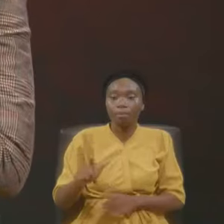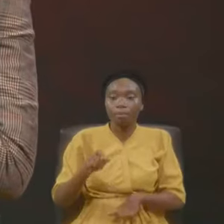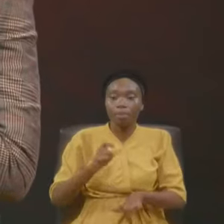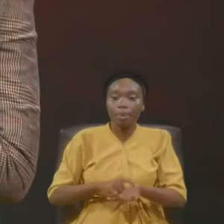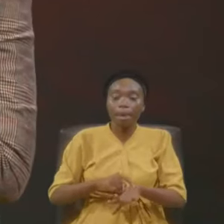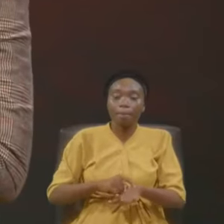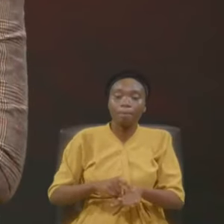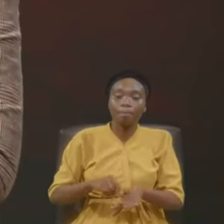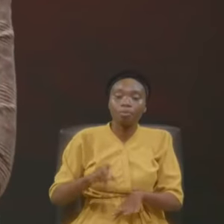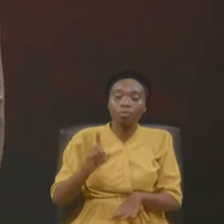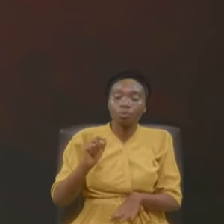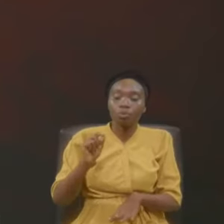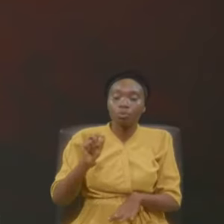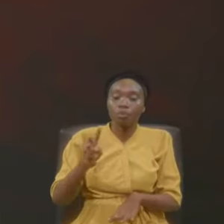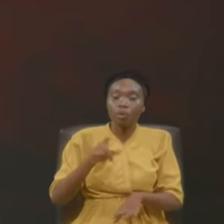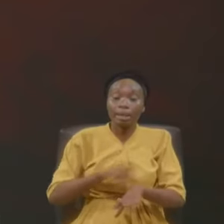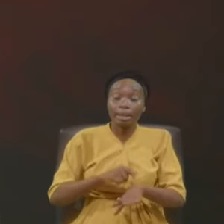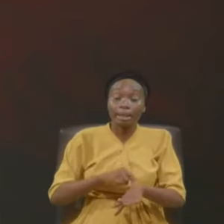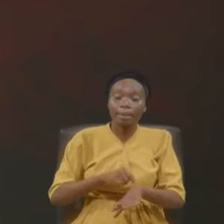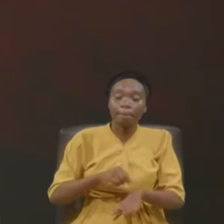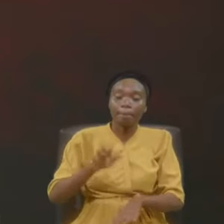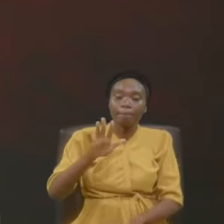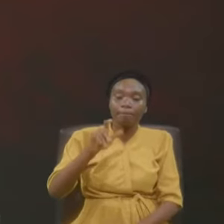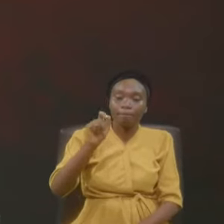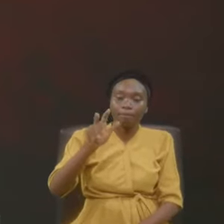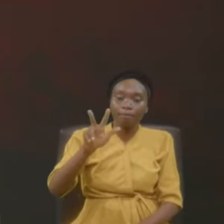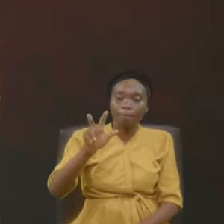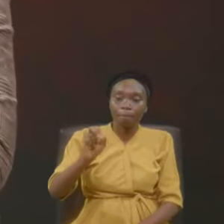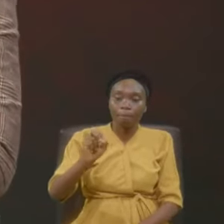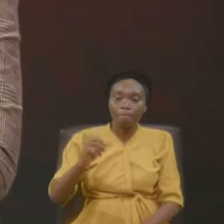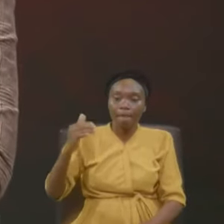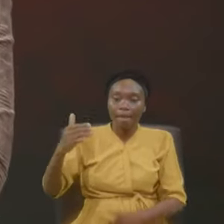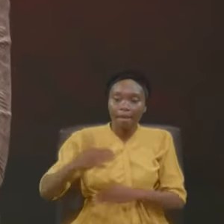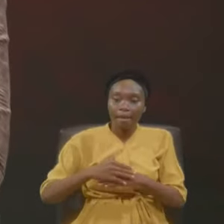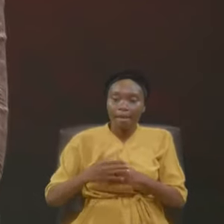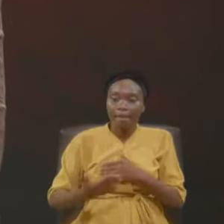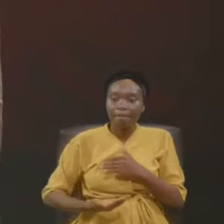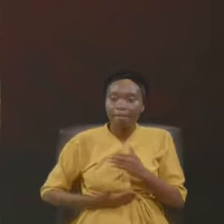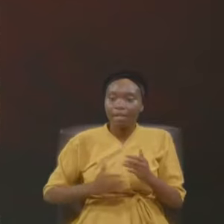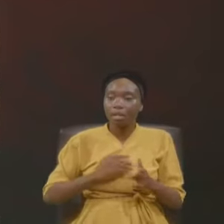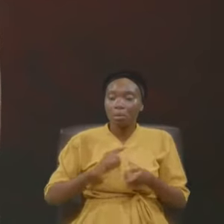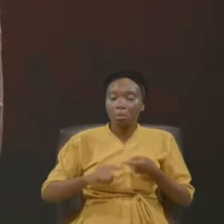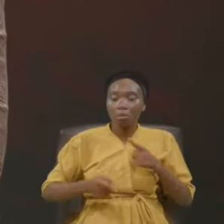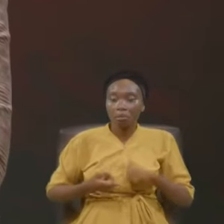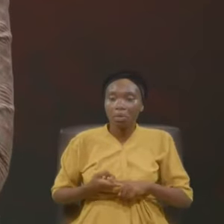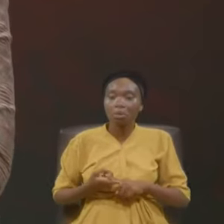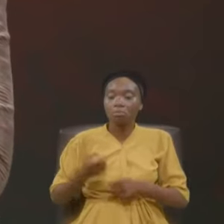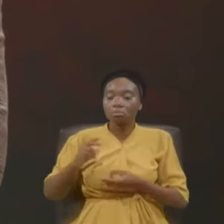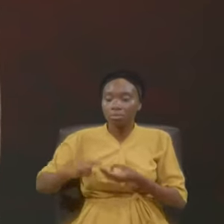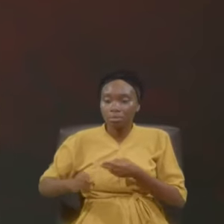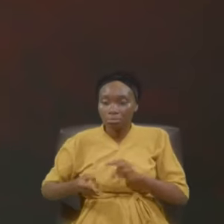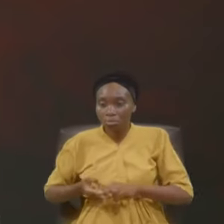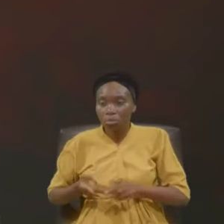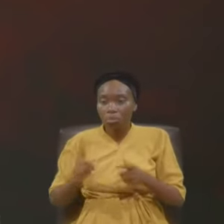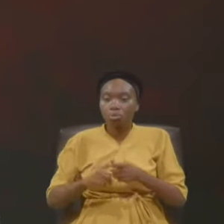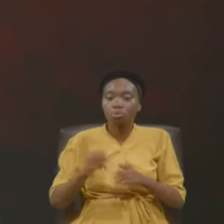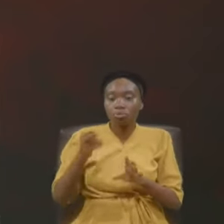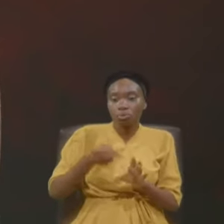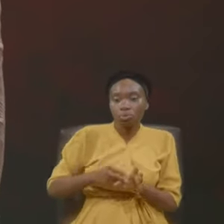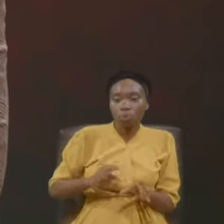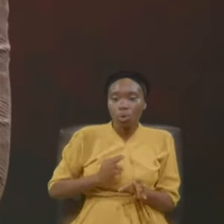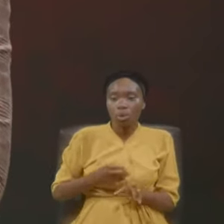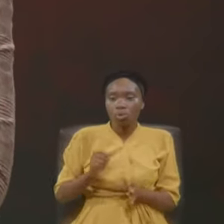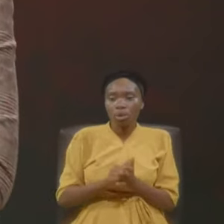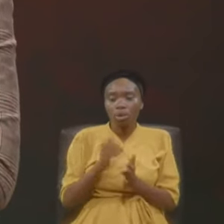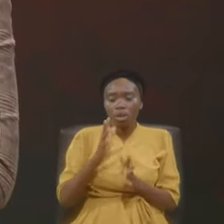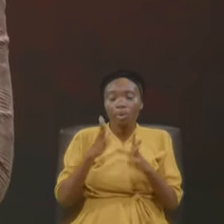let's commence publicity and invite our friends and neighborhoods, our colleagues in our neighborhoods. Let's invite them to join us so that they